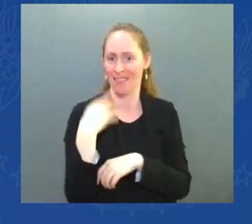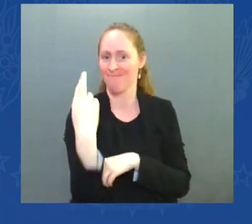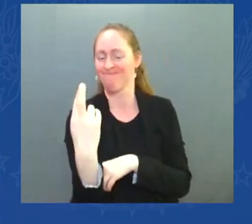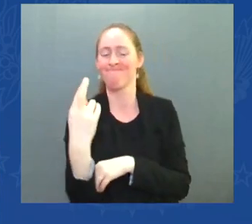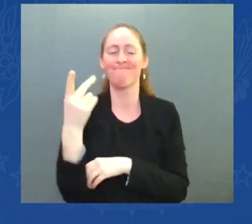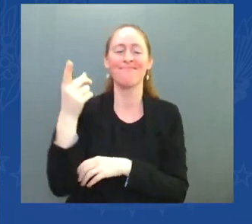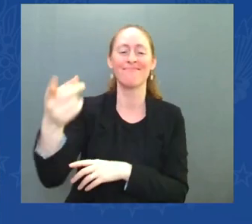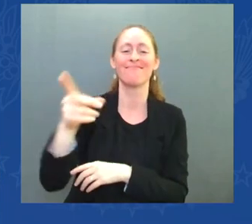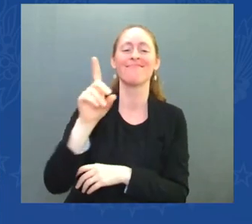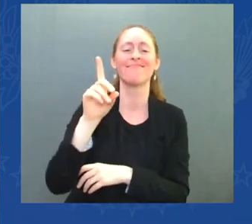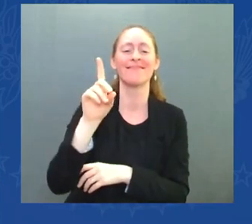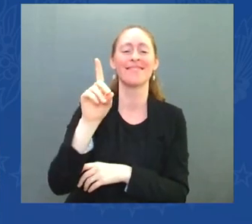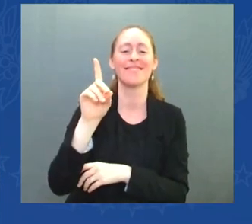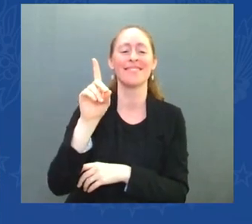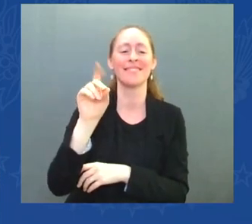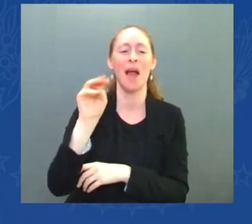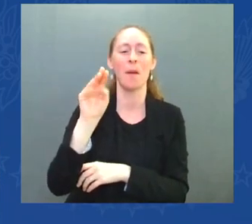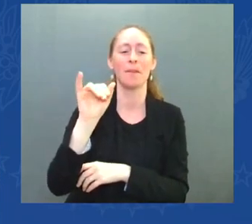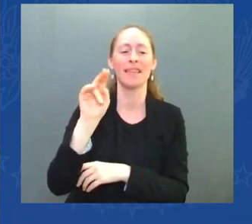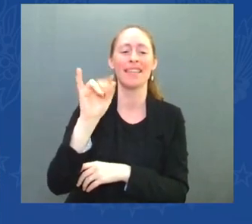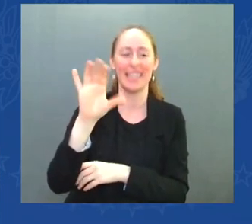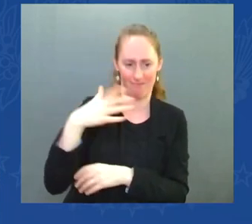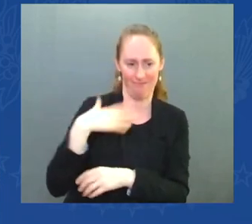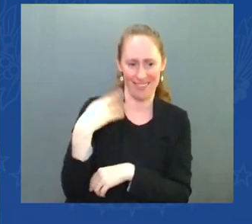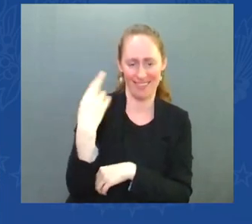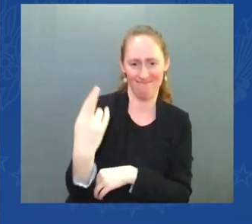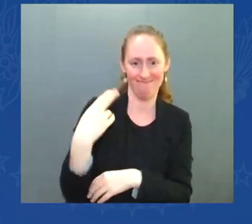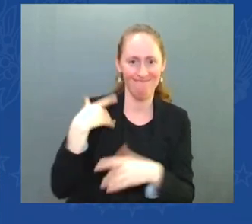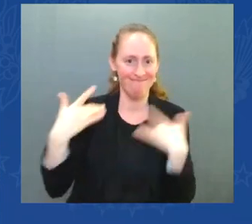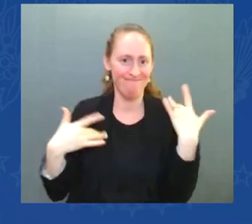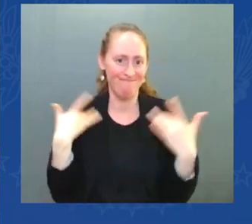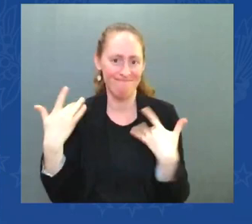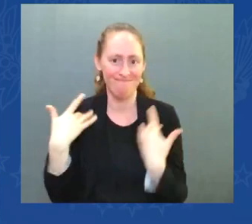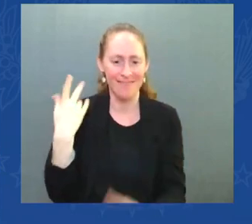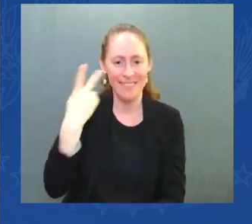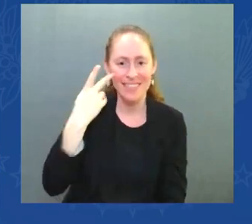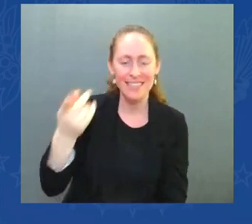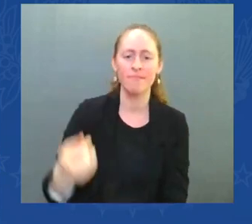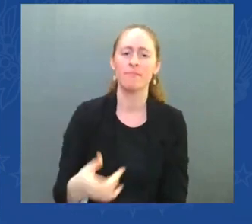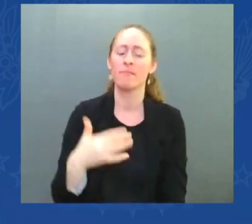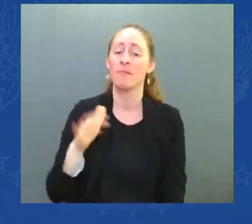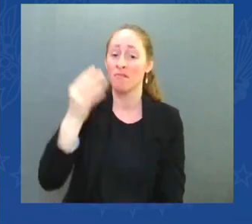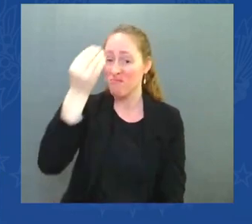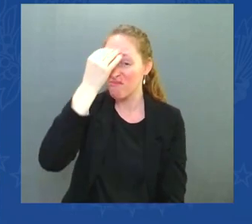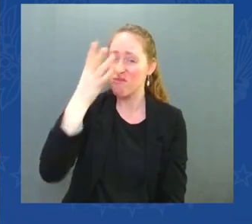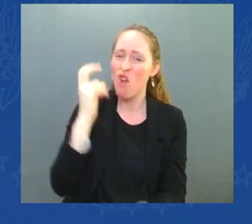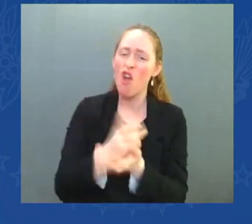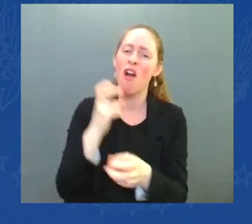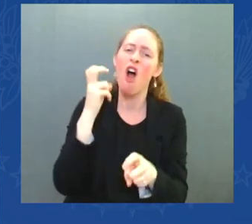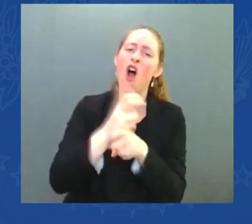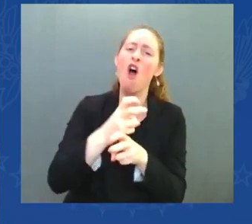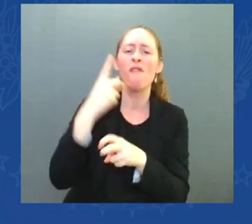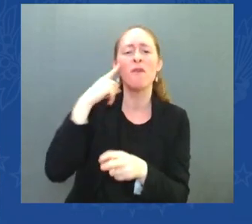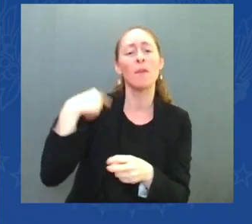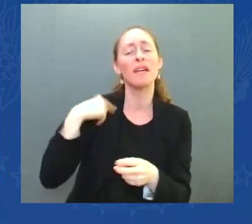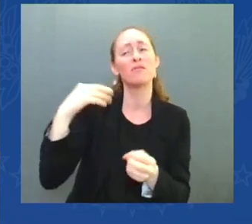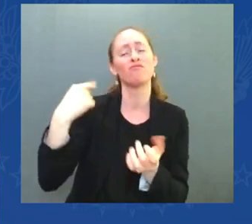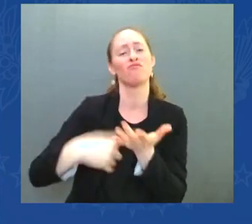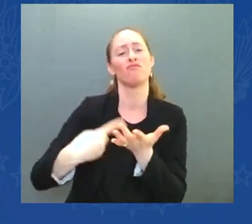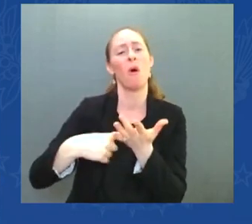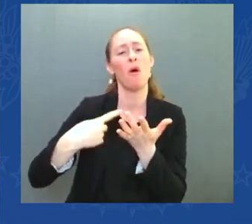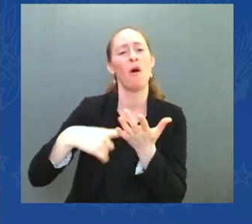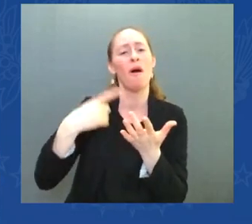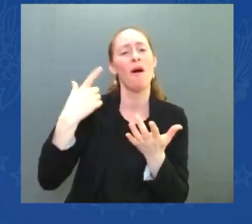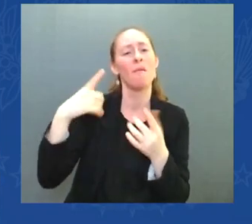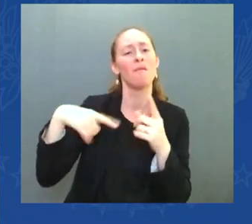It's hard for me to talk about Dominic. Like me, Dominic had big dreams, like doing well in school and planning for